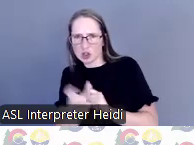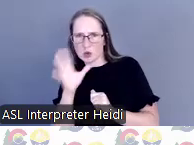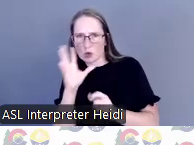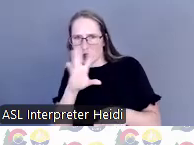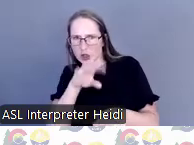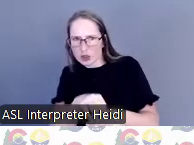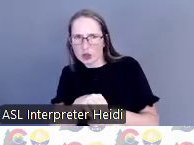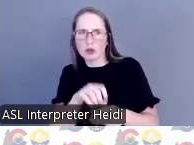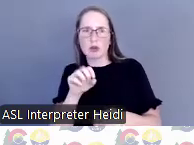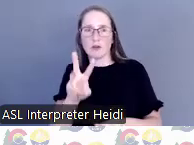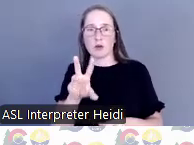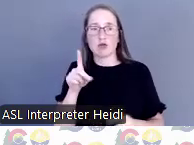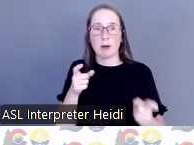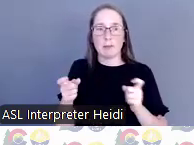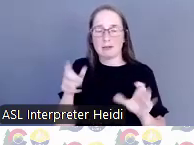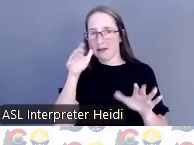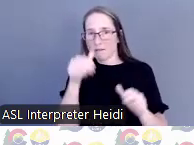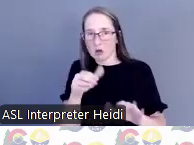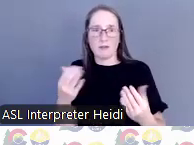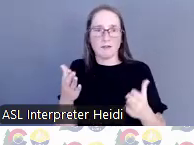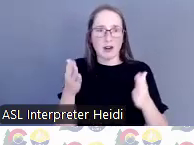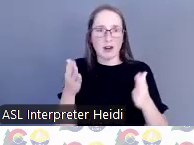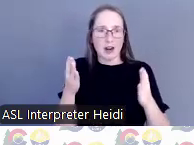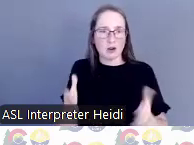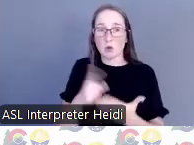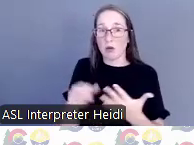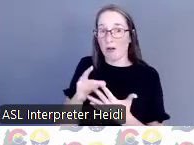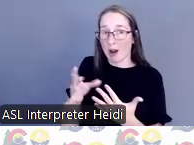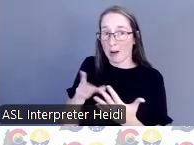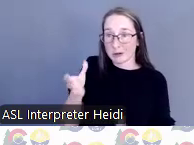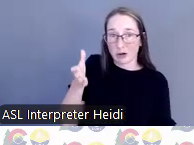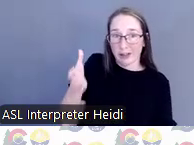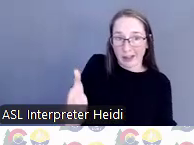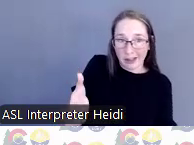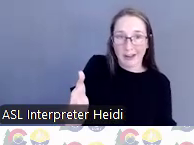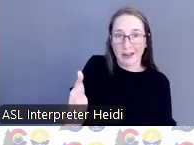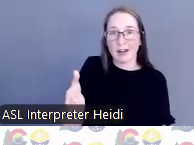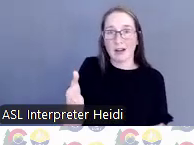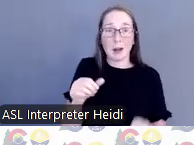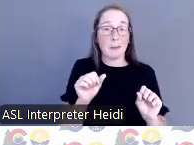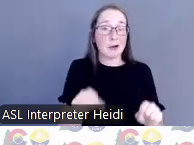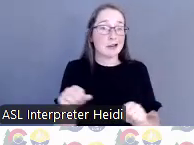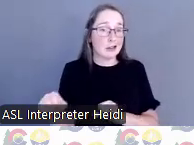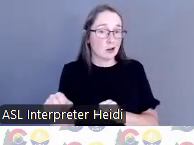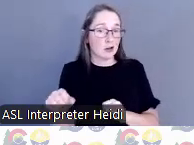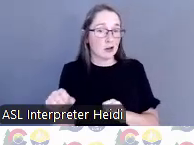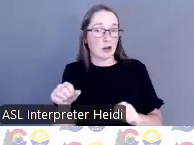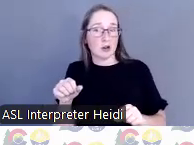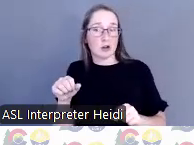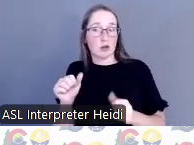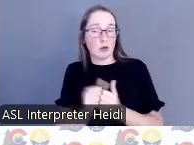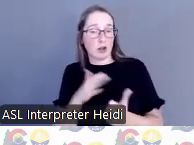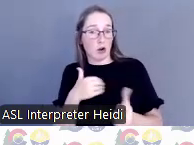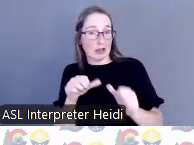and changes may entail for withdrawal management focused providers, what options might exist, how could we potentially build out